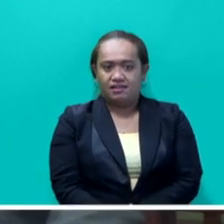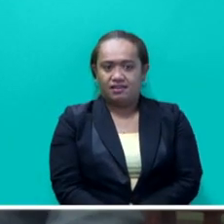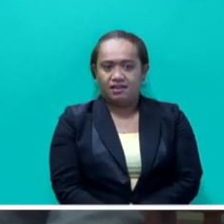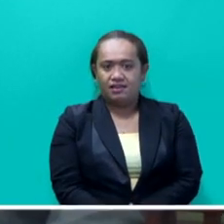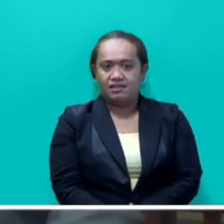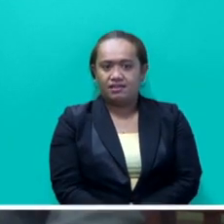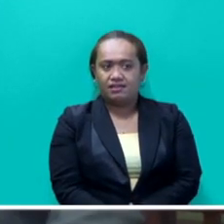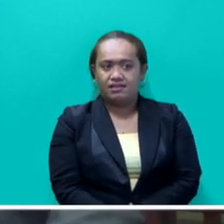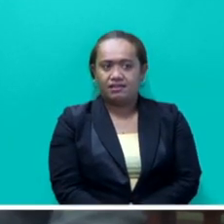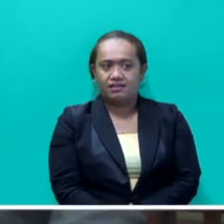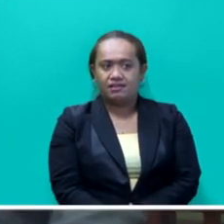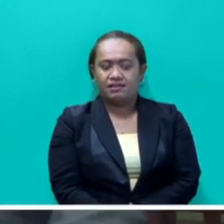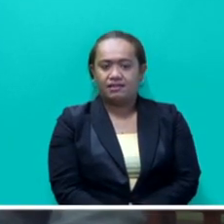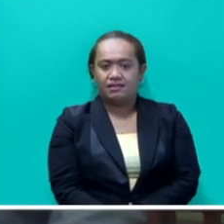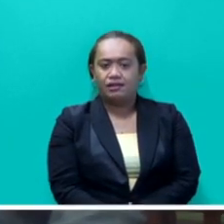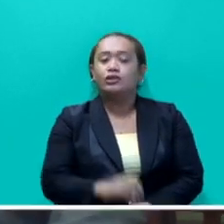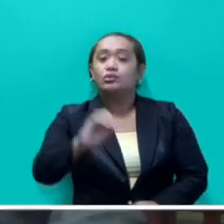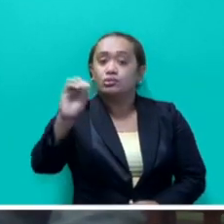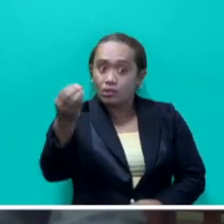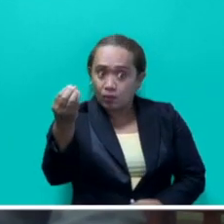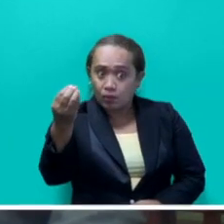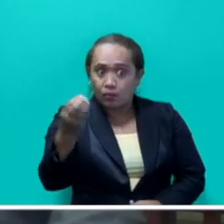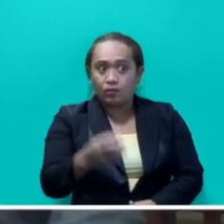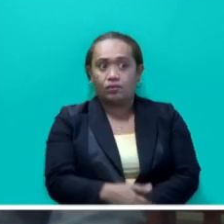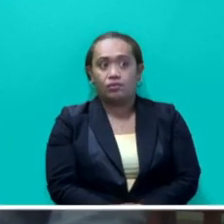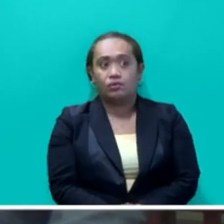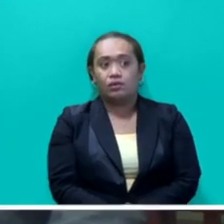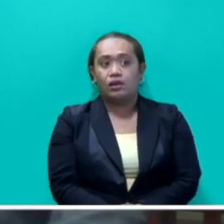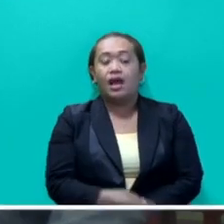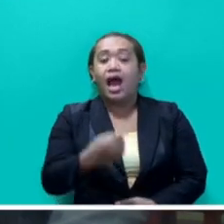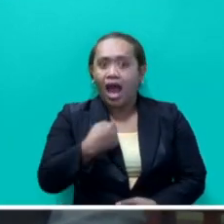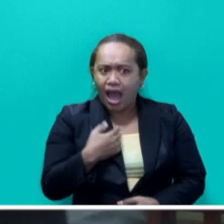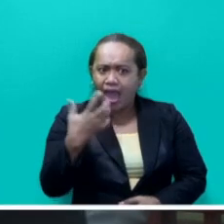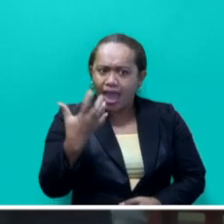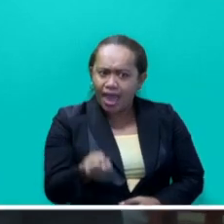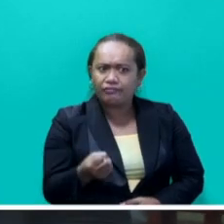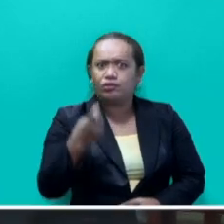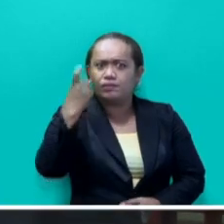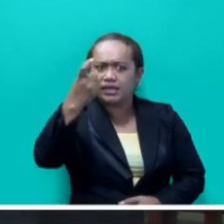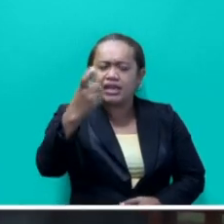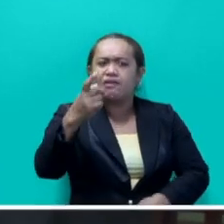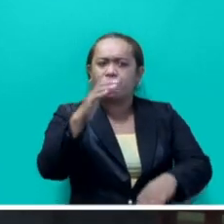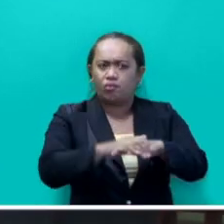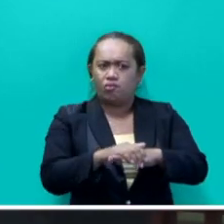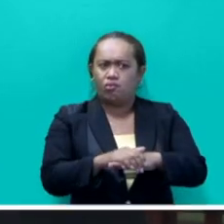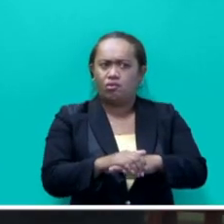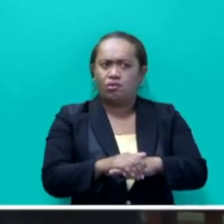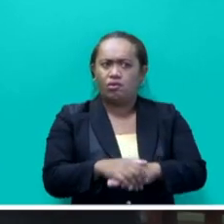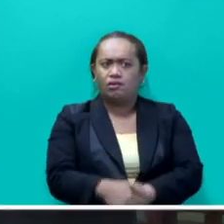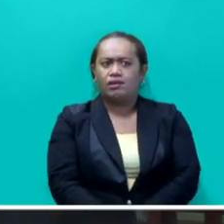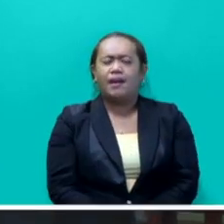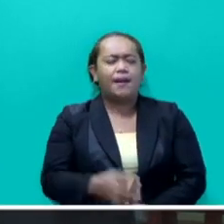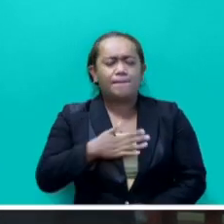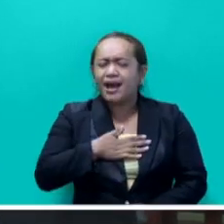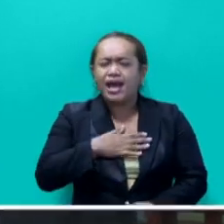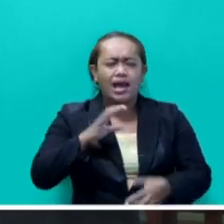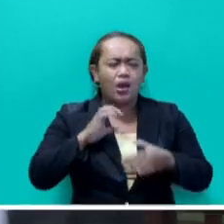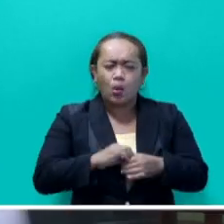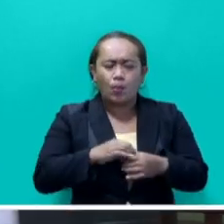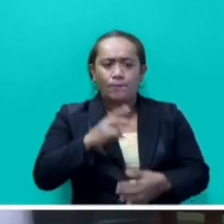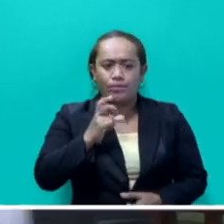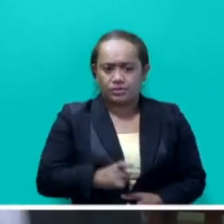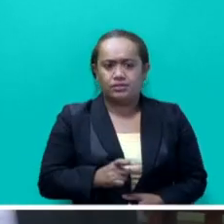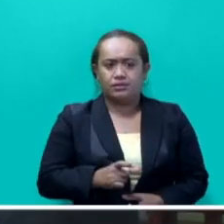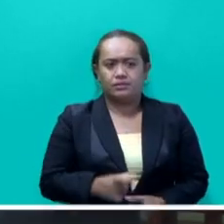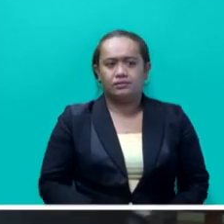lawyers. So I have to be careful that always, this is my own personal philosophy,